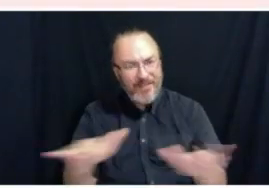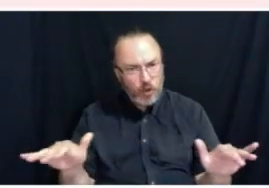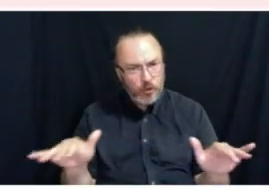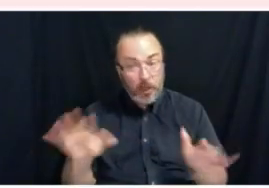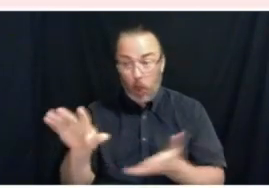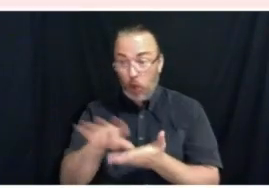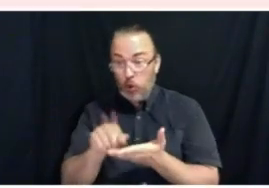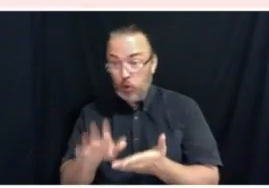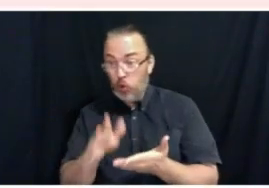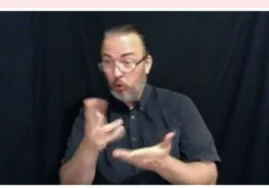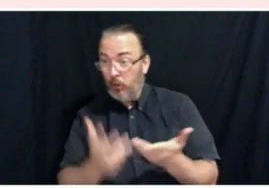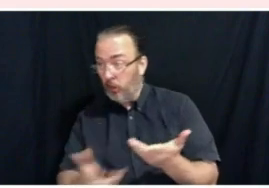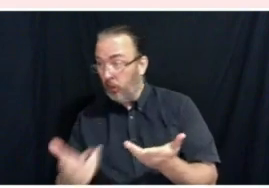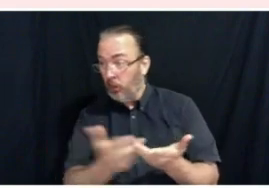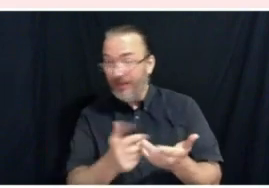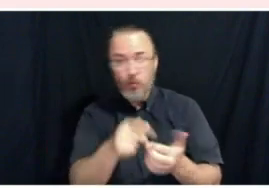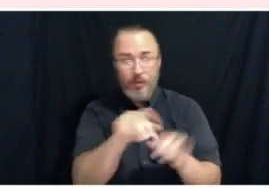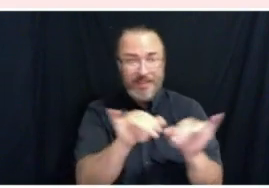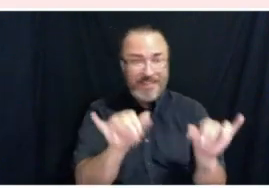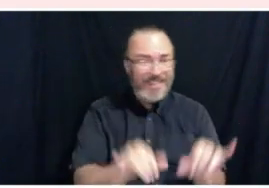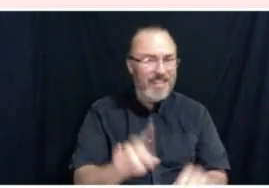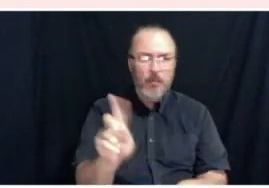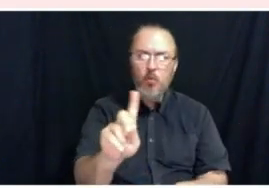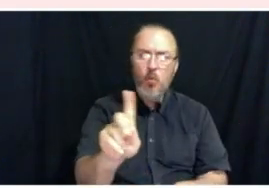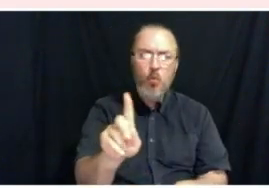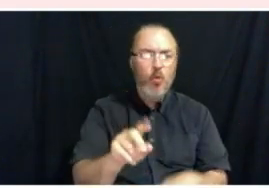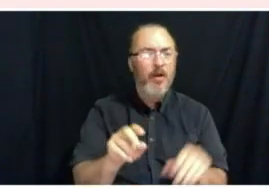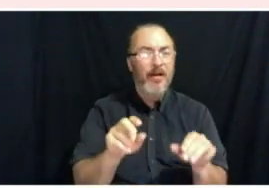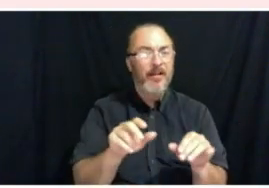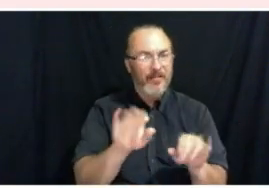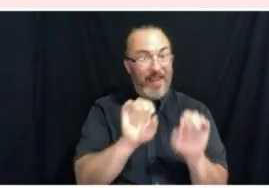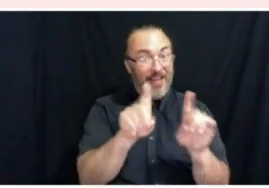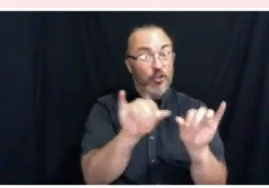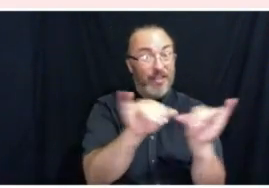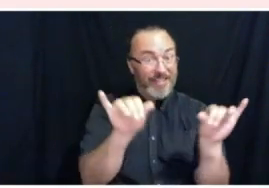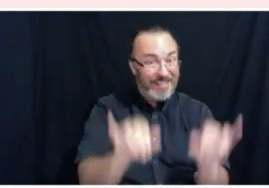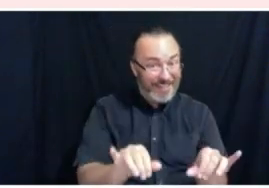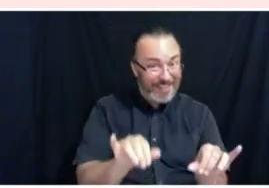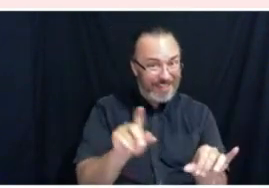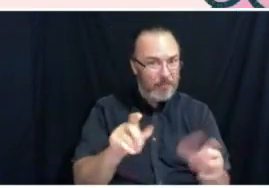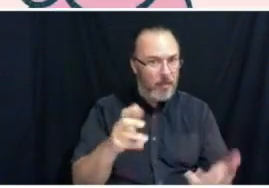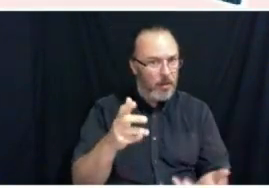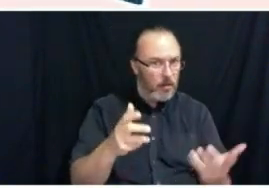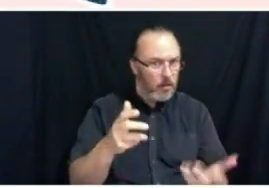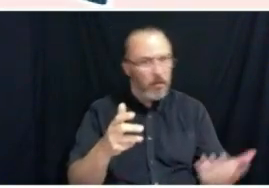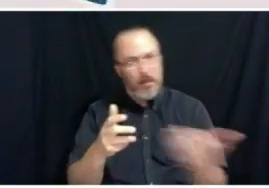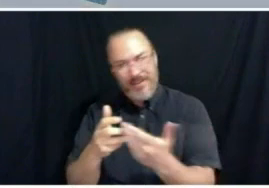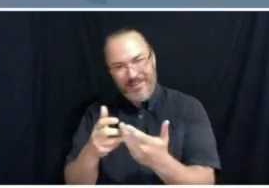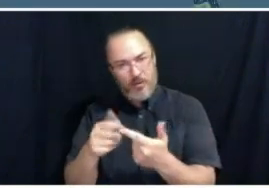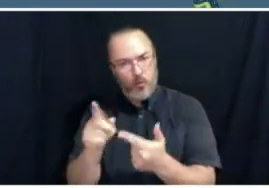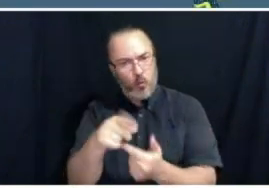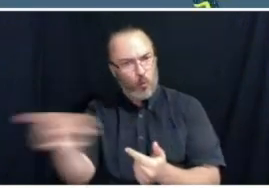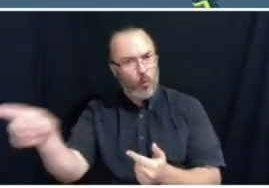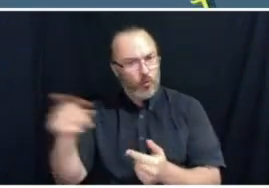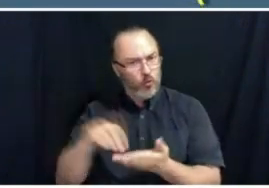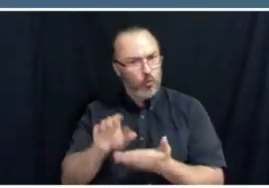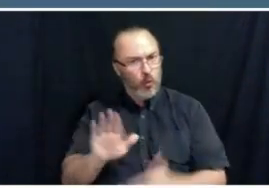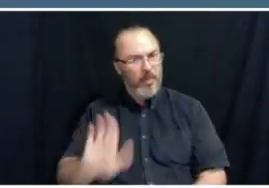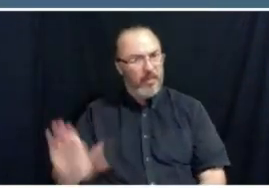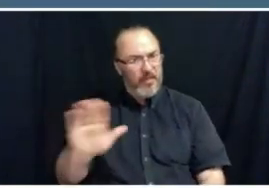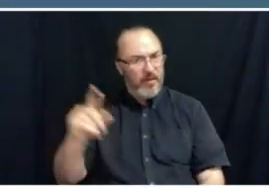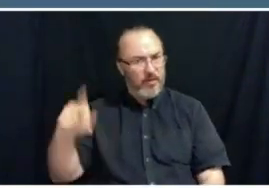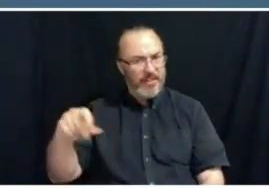to the system. Instead, education systems should adapt to their needs. When students do not feel welcome